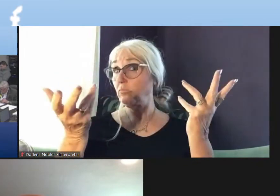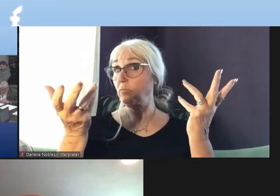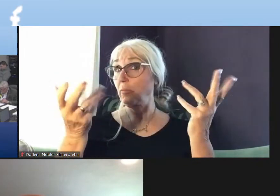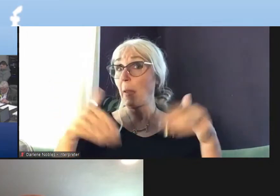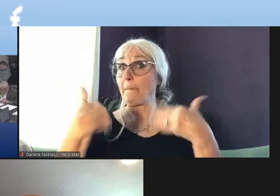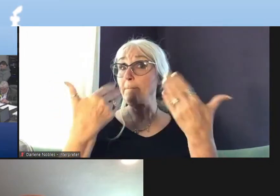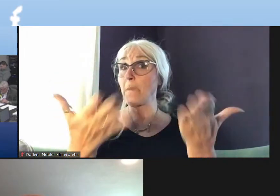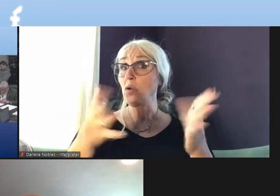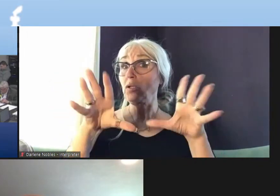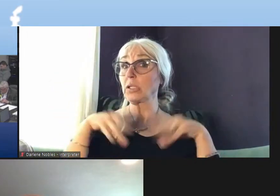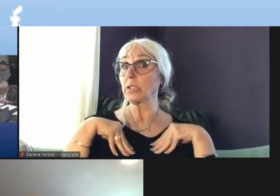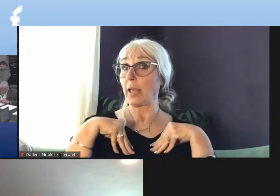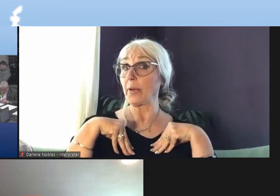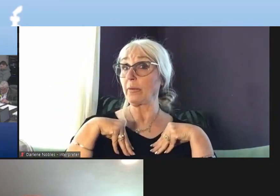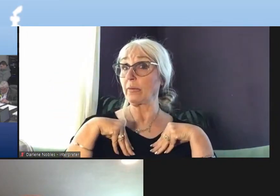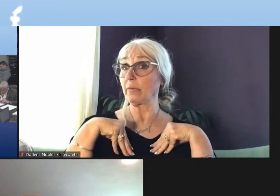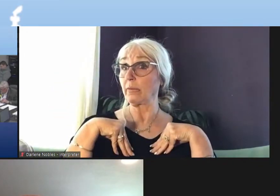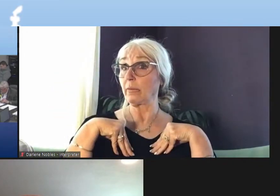accept that for recording purposes?